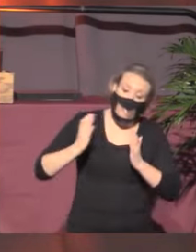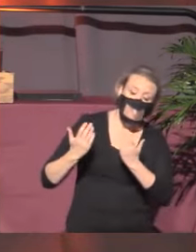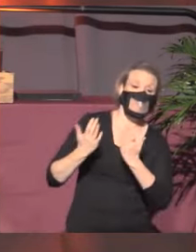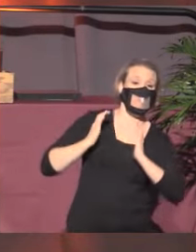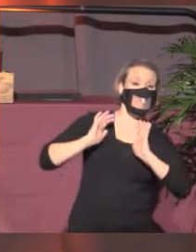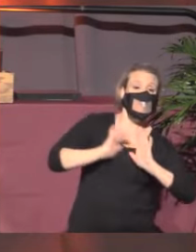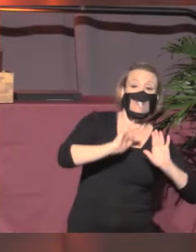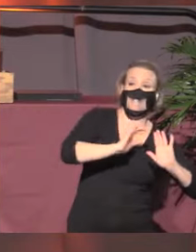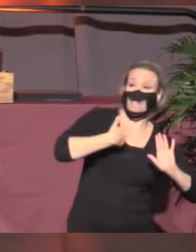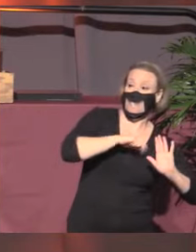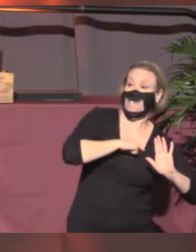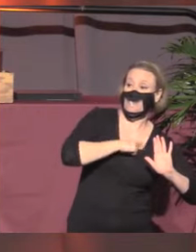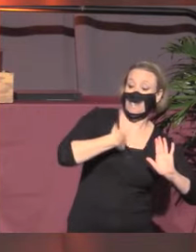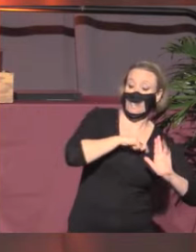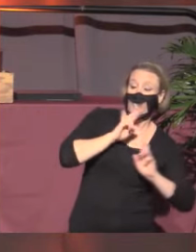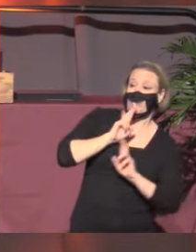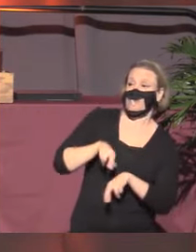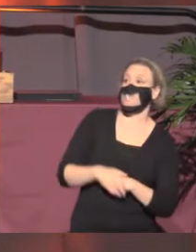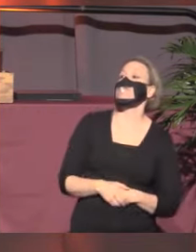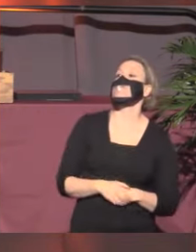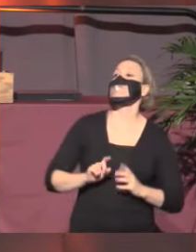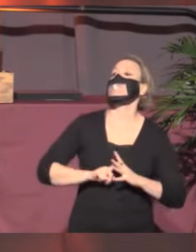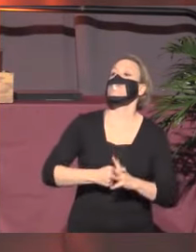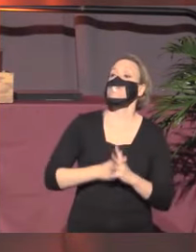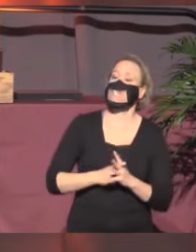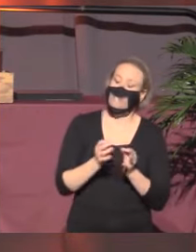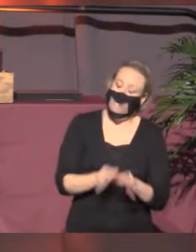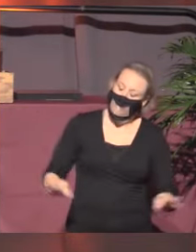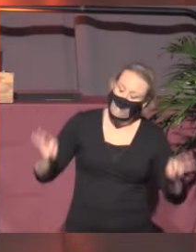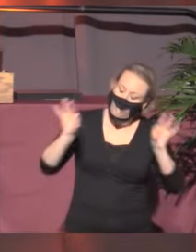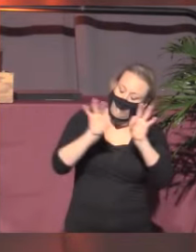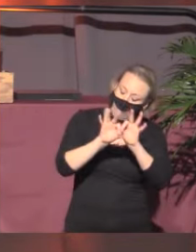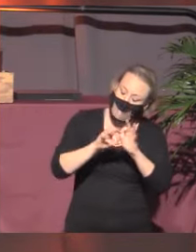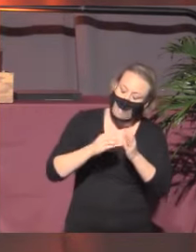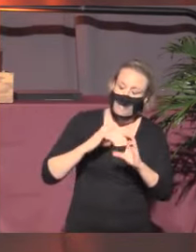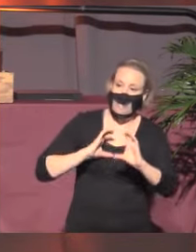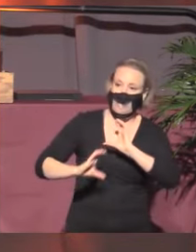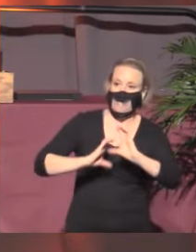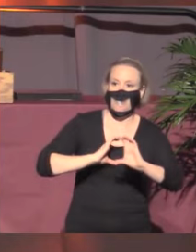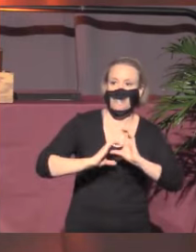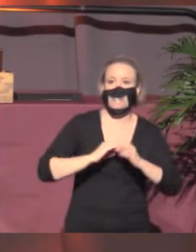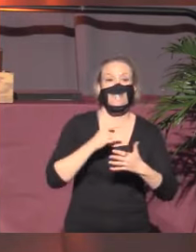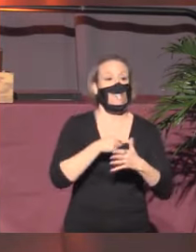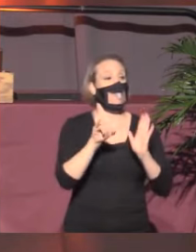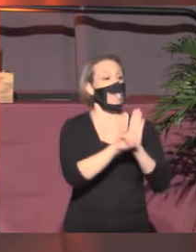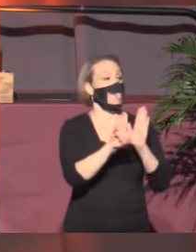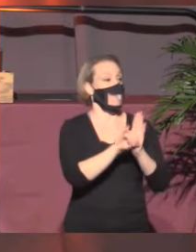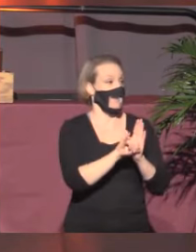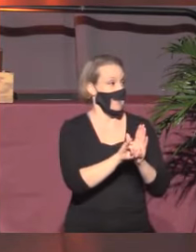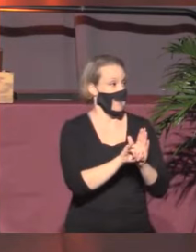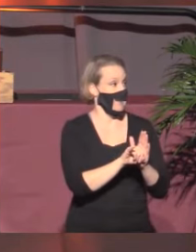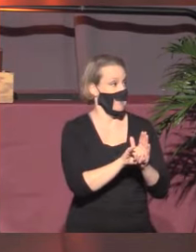We began a series of critical conversations around race, gender, sexuality, class,